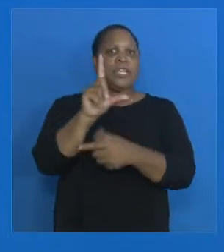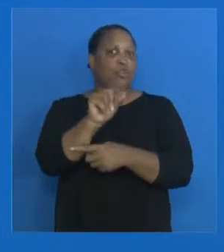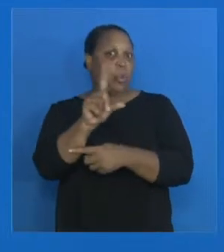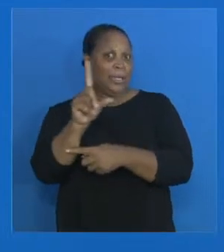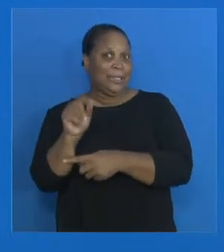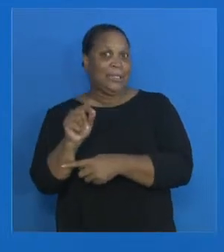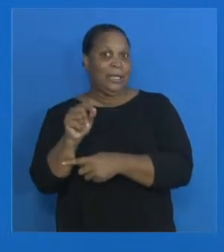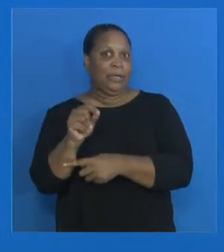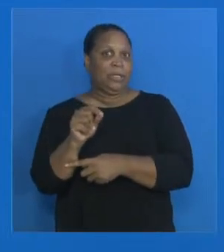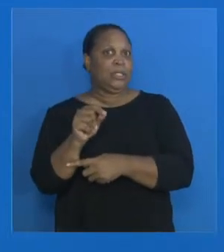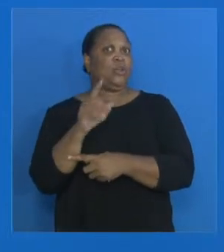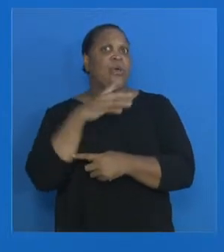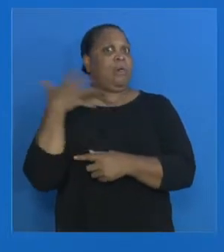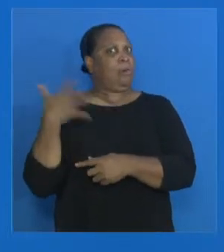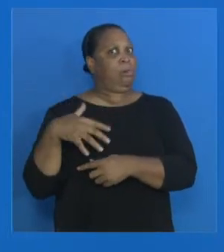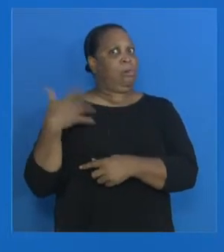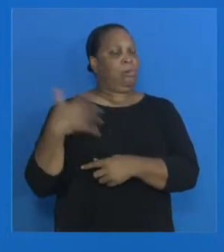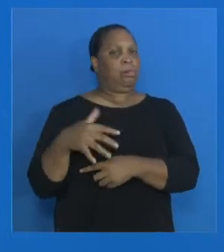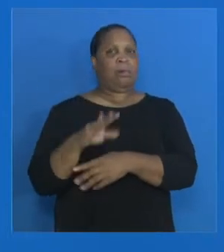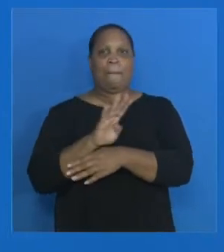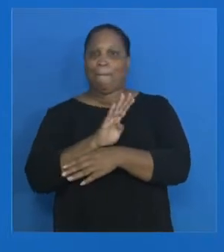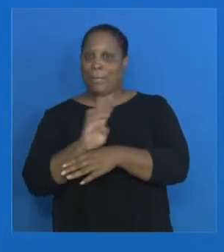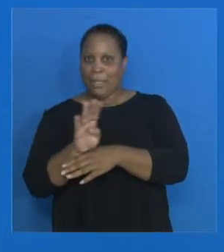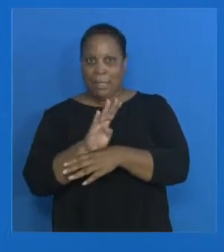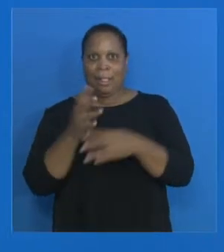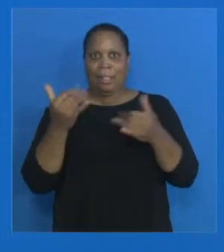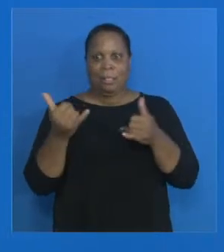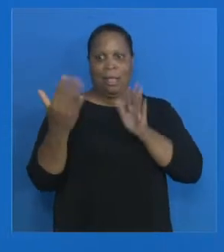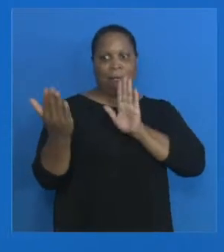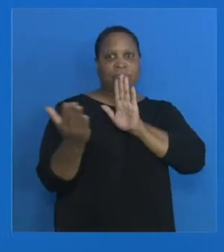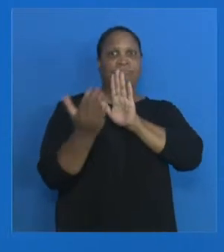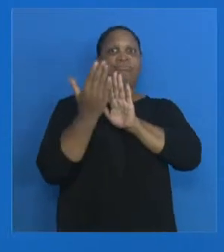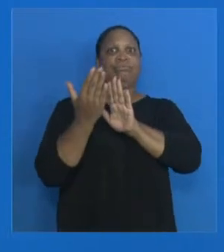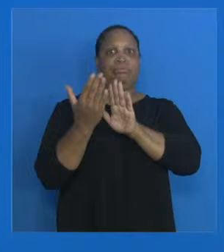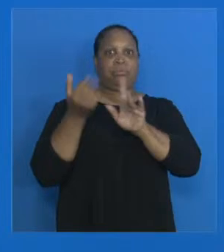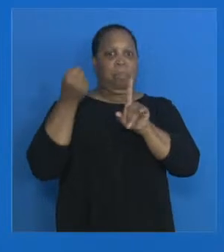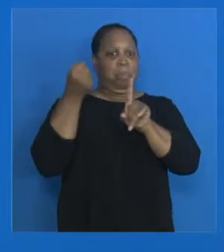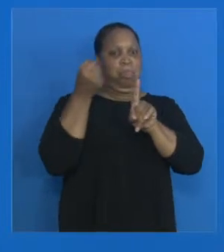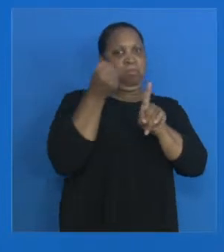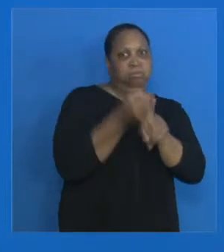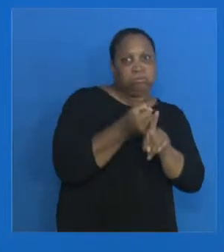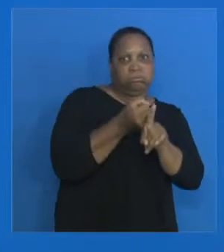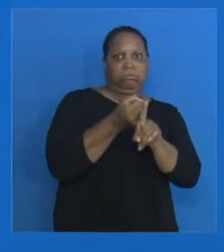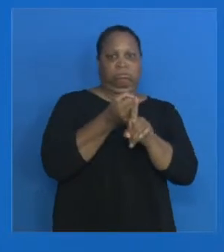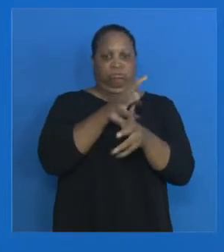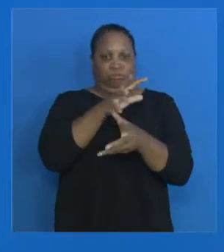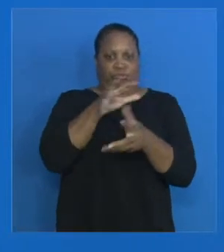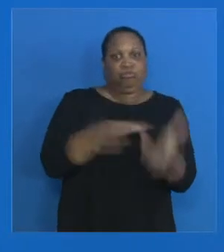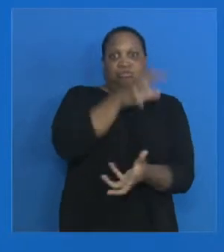been particularly active, and now we're facing the impact of a severe storm.